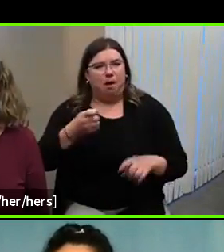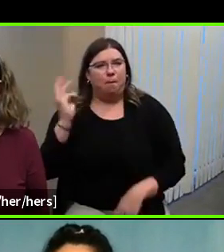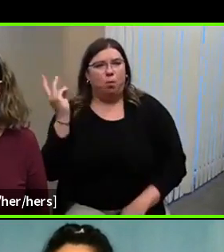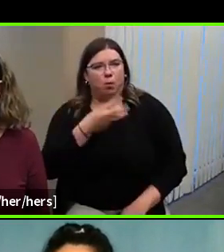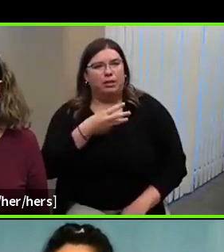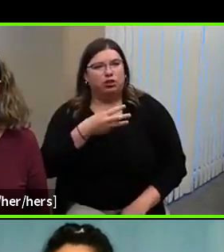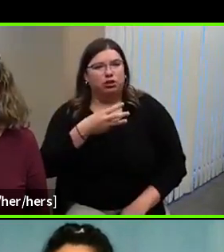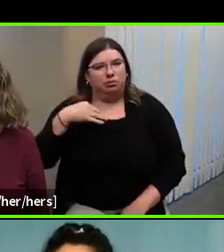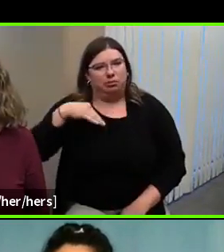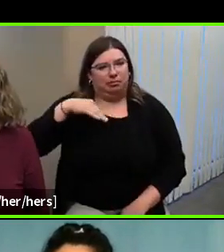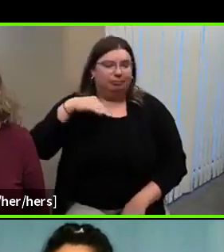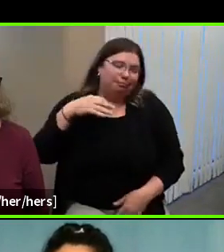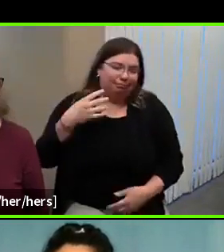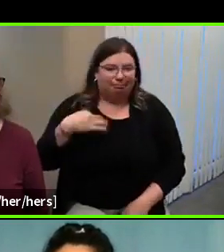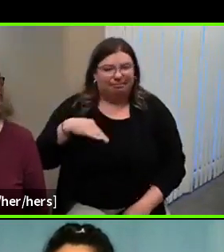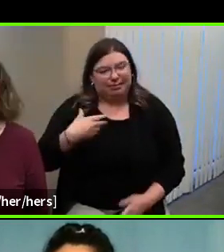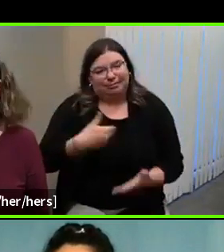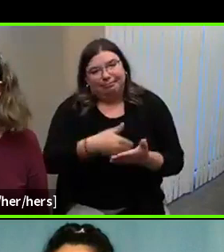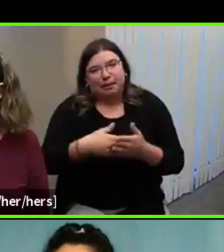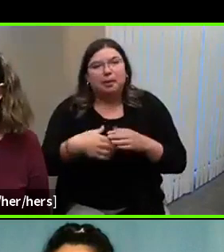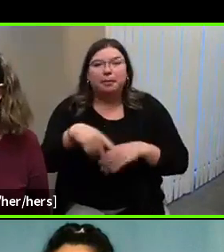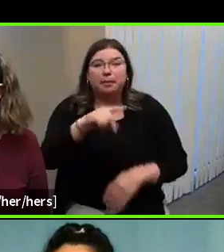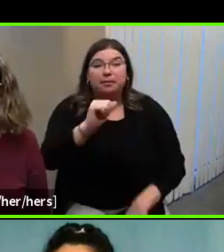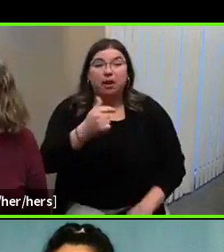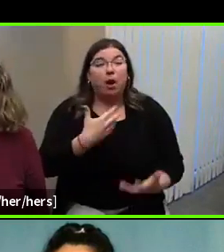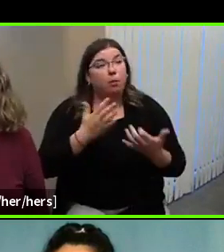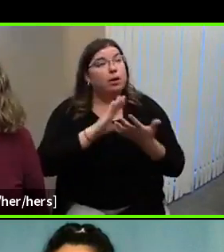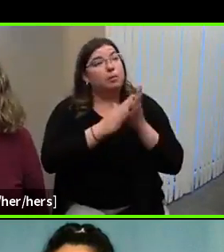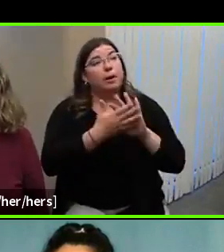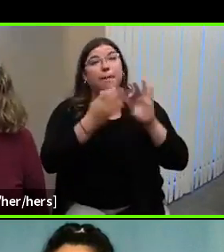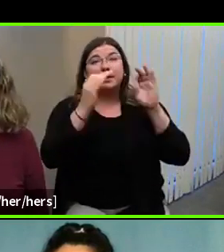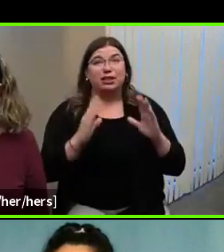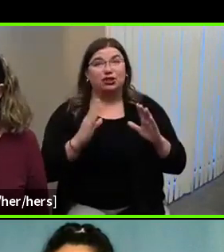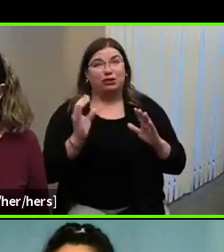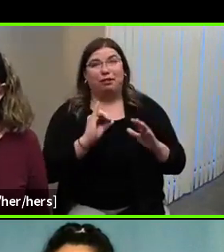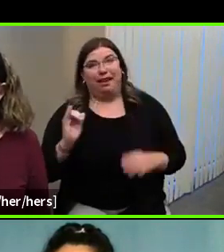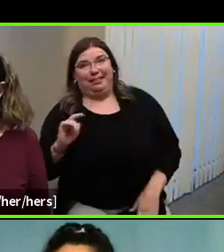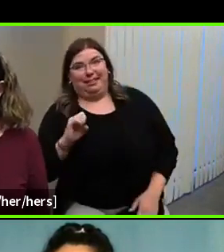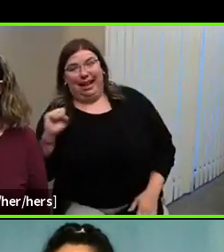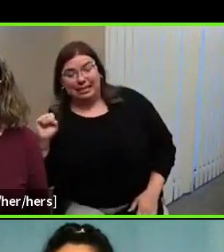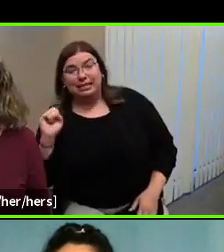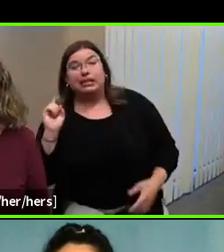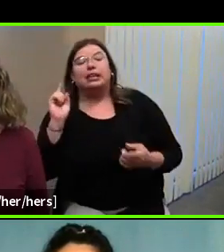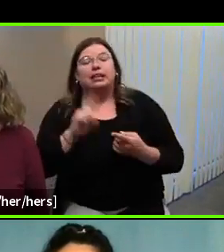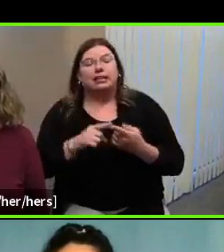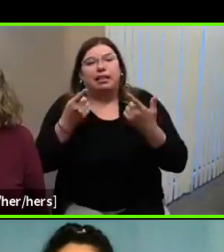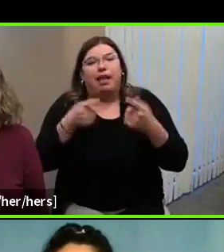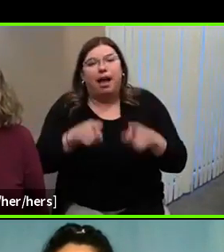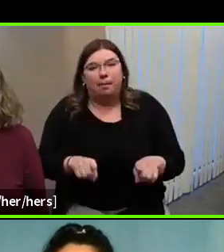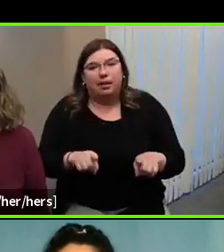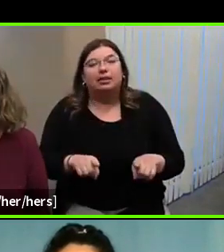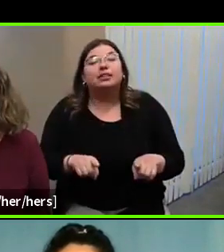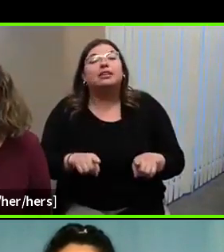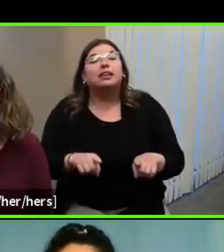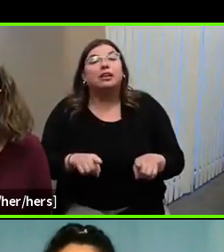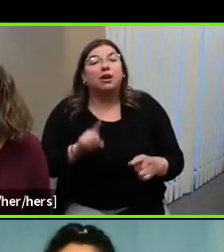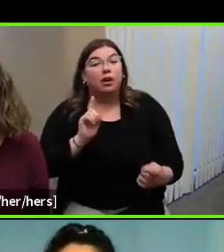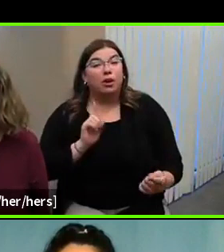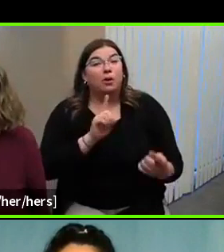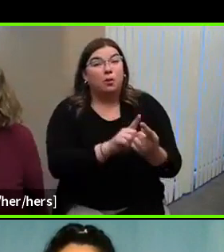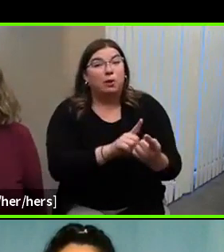I was going to go like test to be a teacher until I went to the table of a